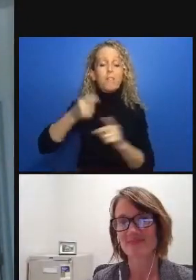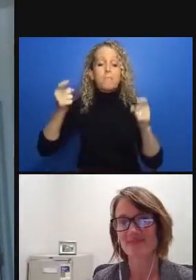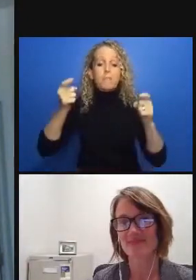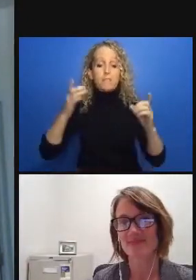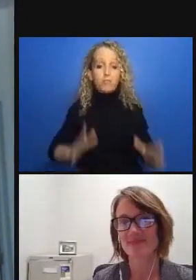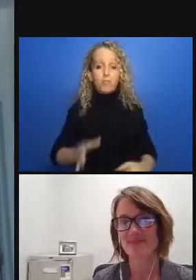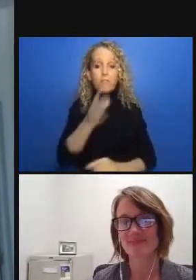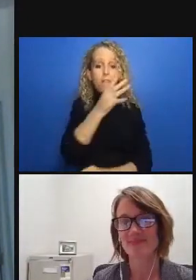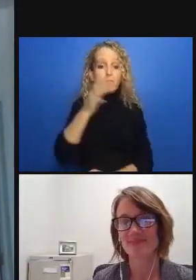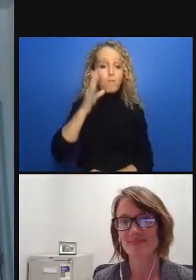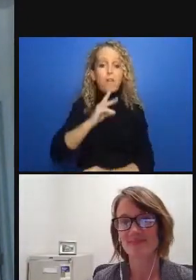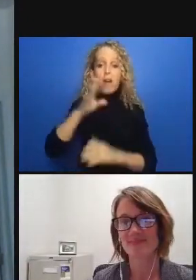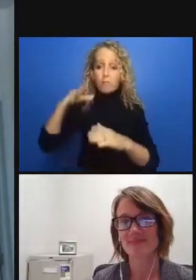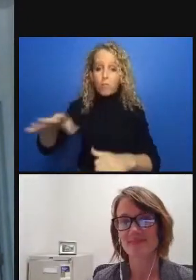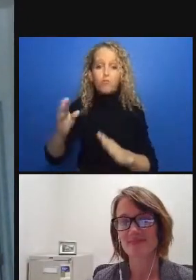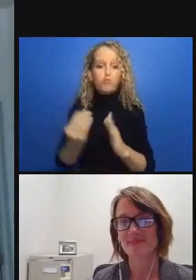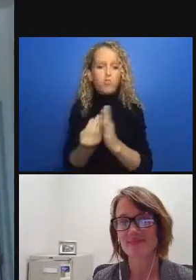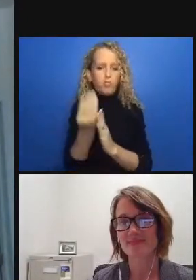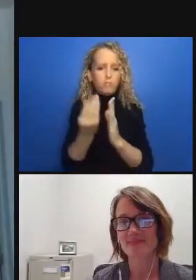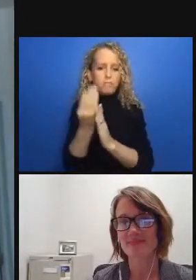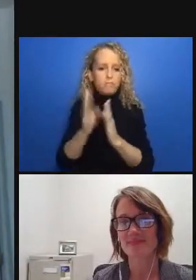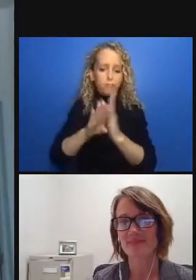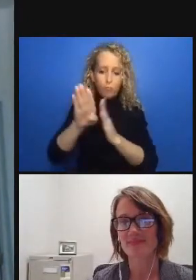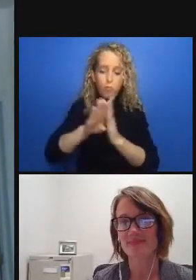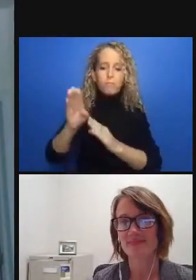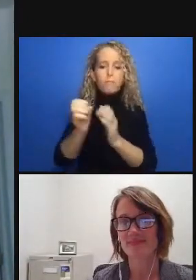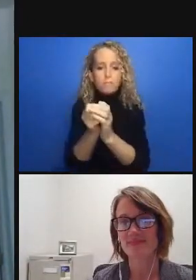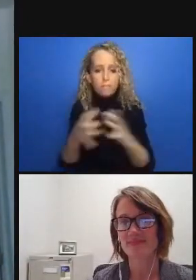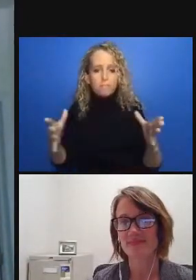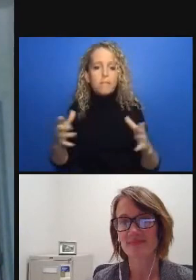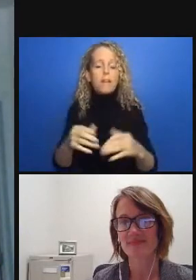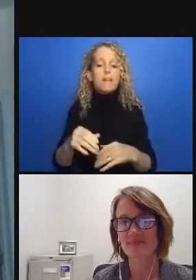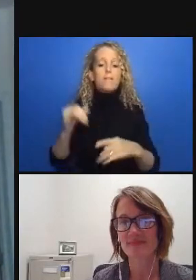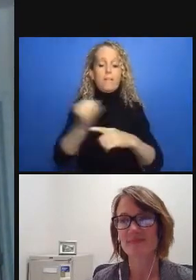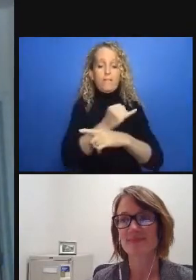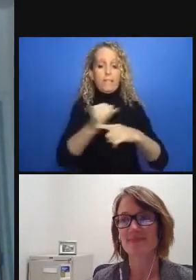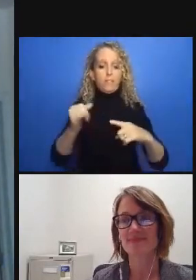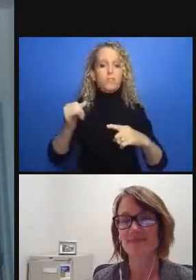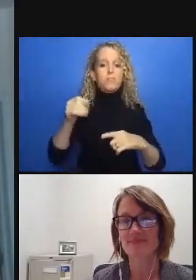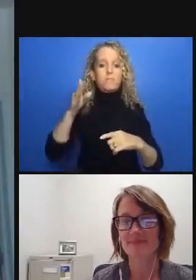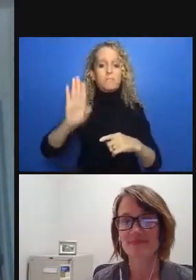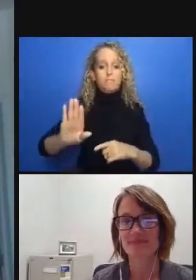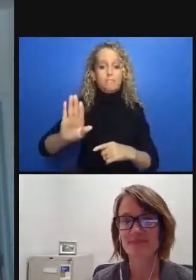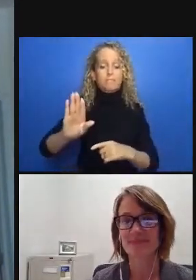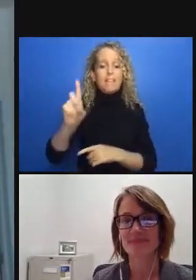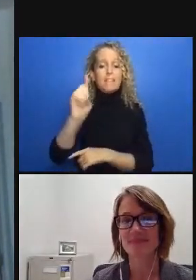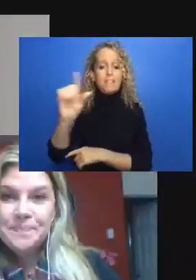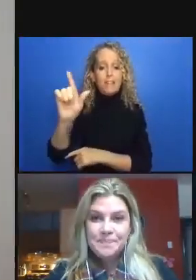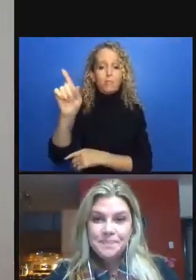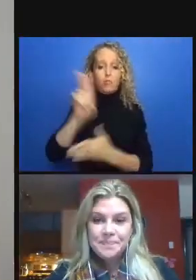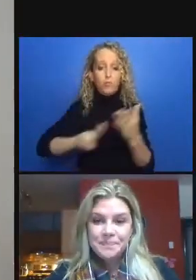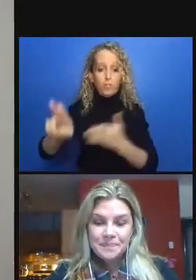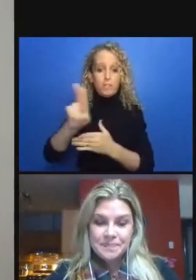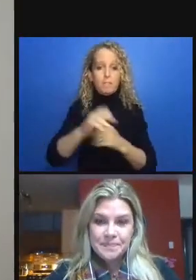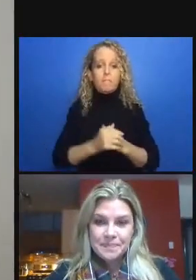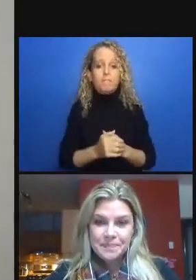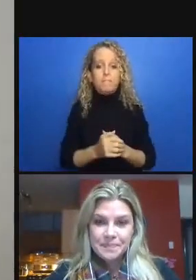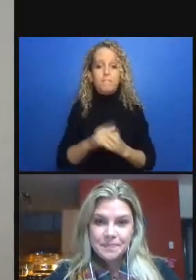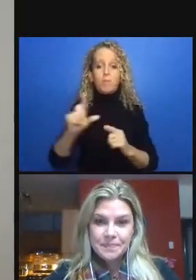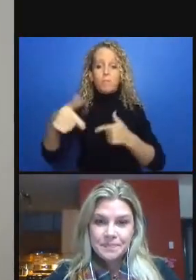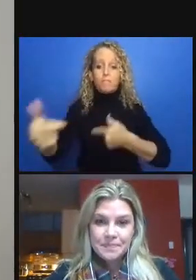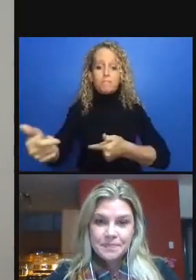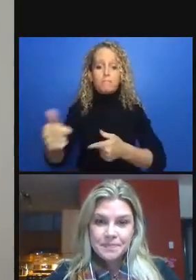Aquaculture, the industry liaison for innovation at Dalhousie University. So Jolene, welcome, and I'll turn things over to you.